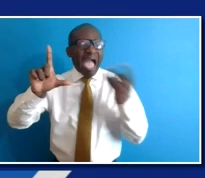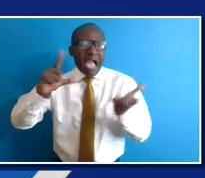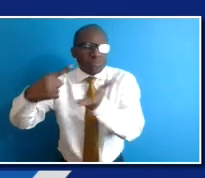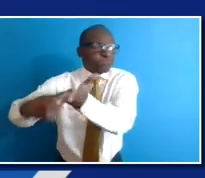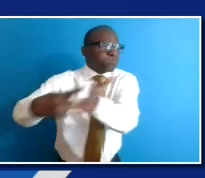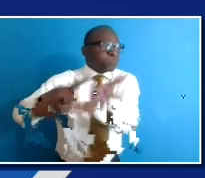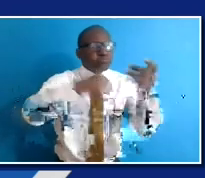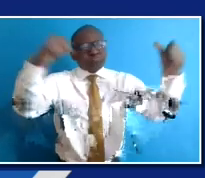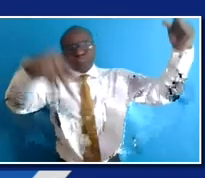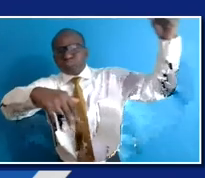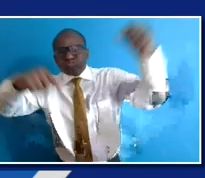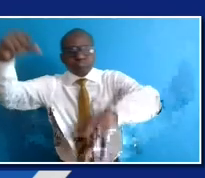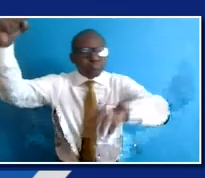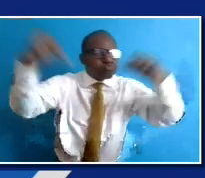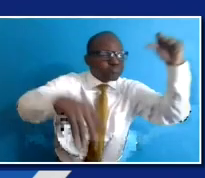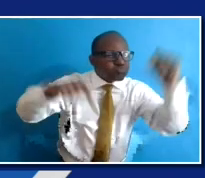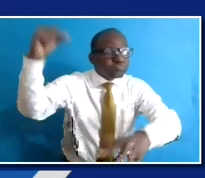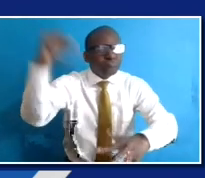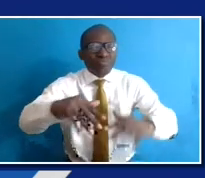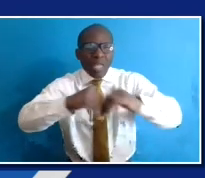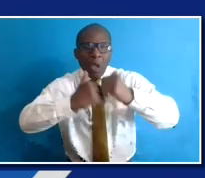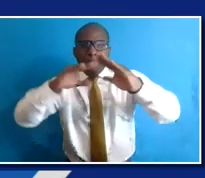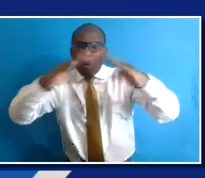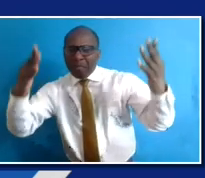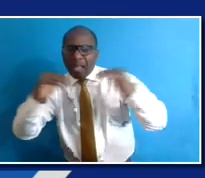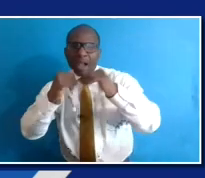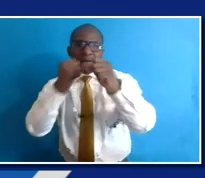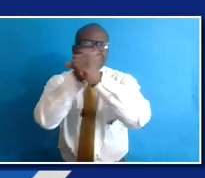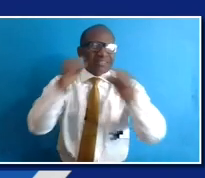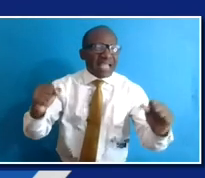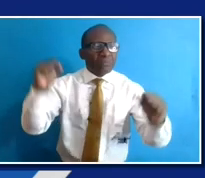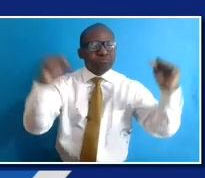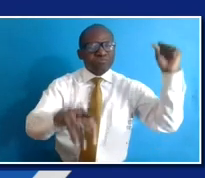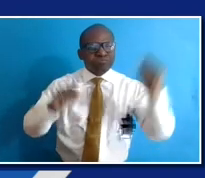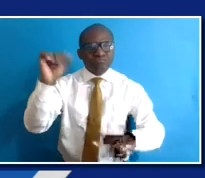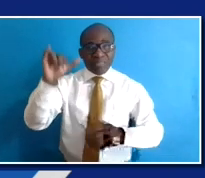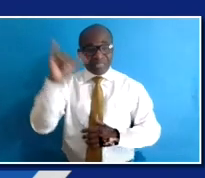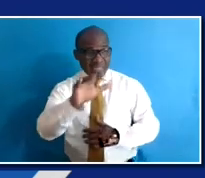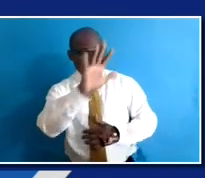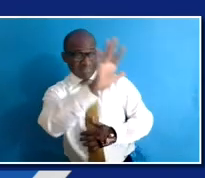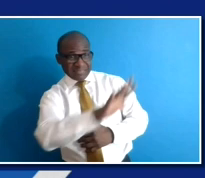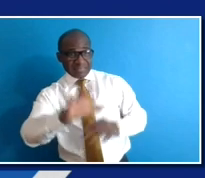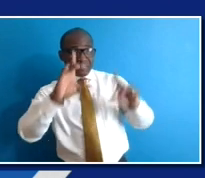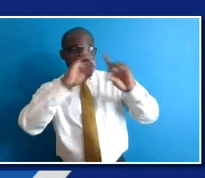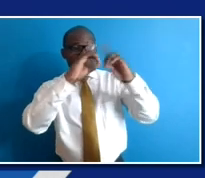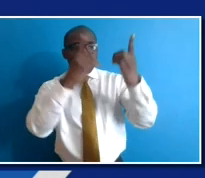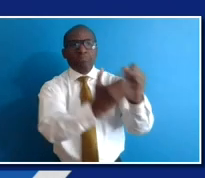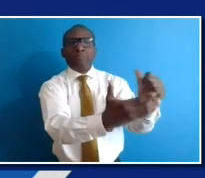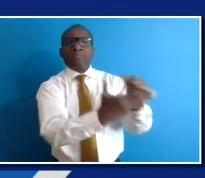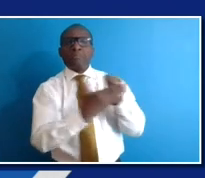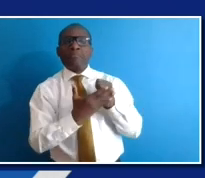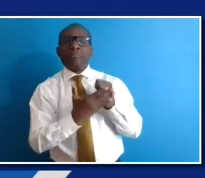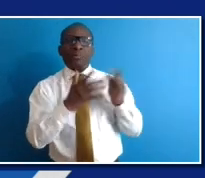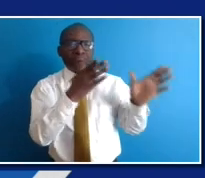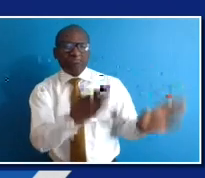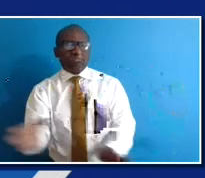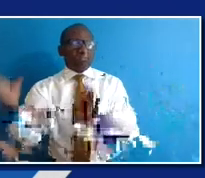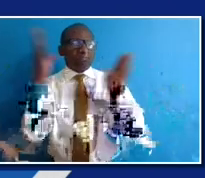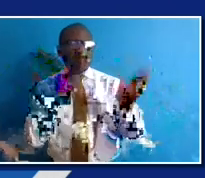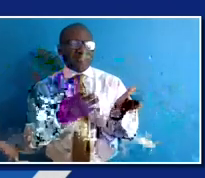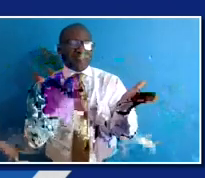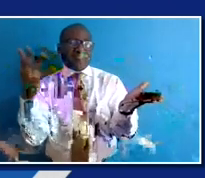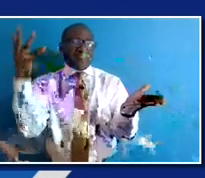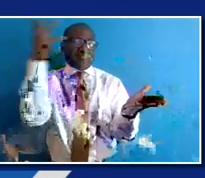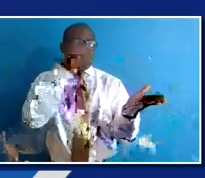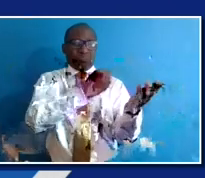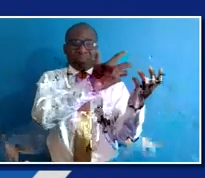So we owe a debt of gratitude to that department. Let me also speak on behalf of our county police. Tom Gleason and the men and women of the county police department have done a